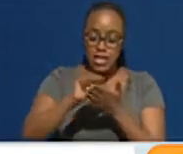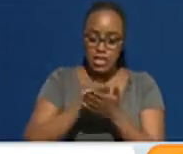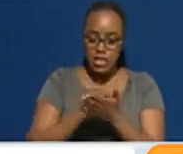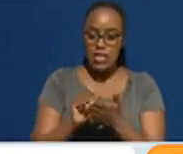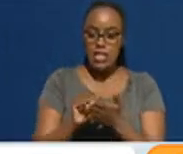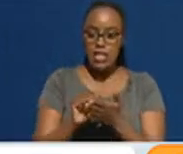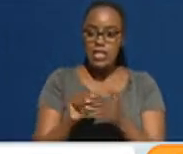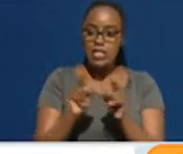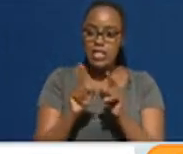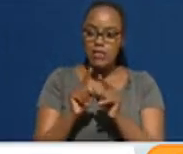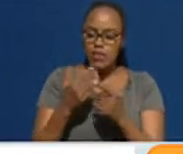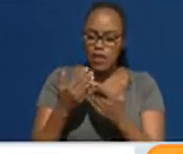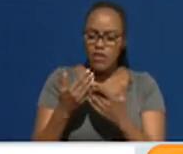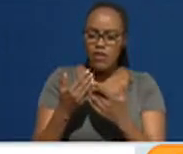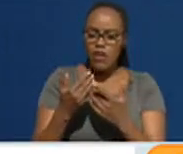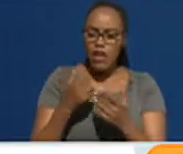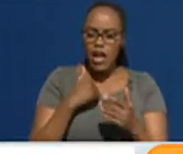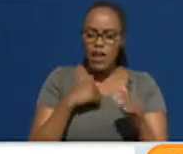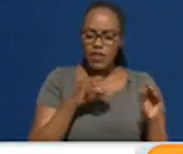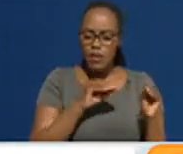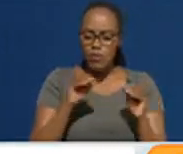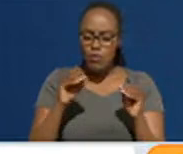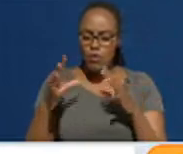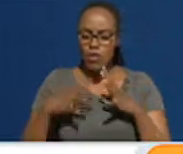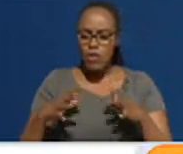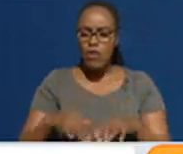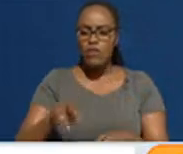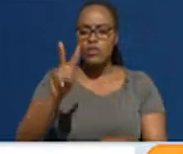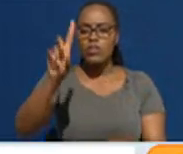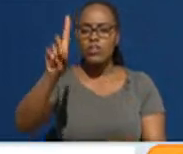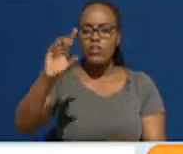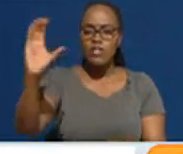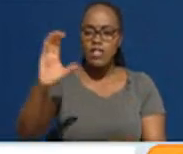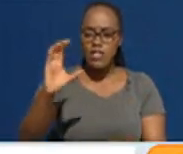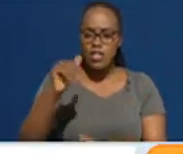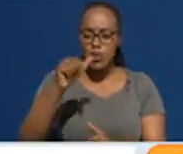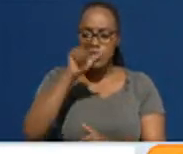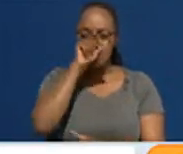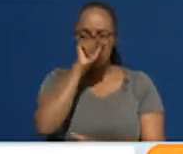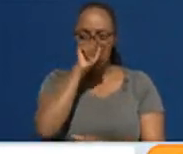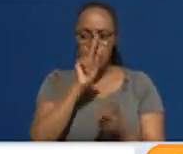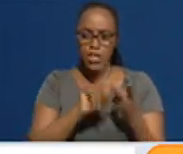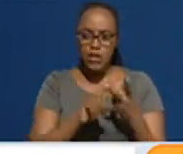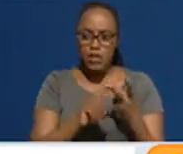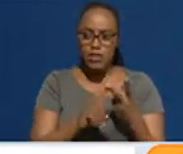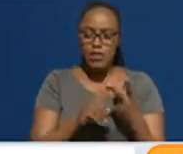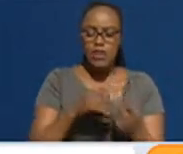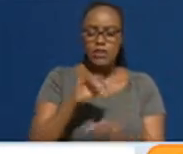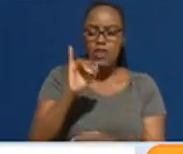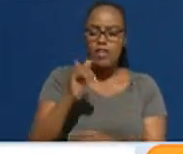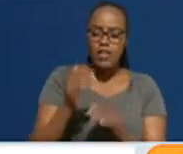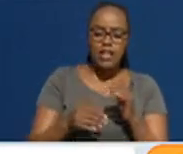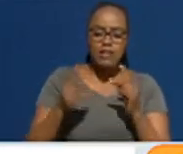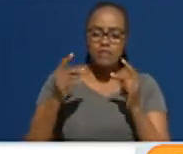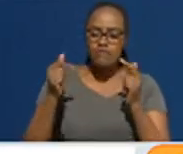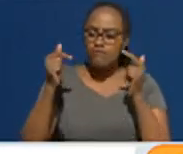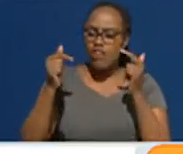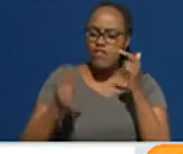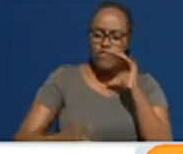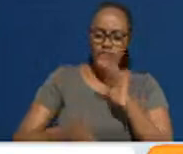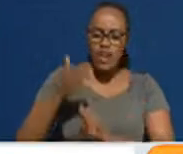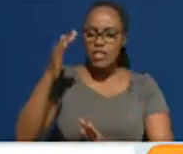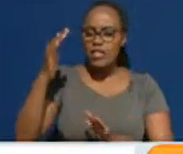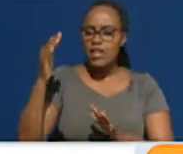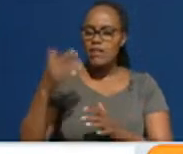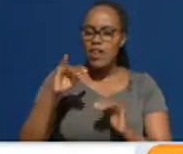with a very rapidly moving population of the 21st century that is on Twitter, is used to instant news, is used to, and you're